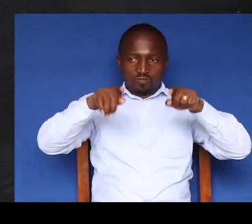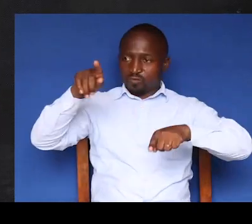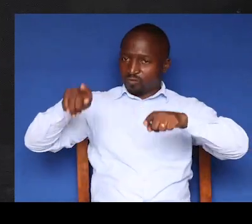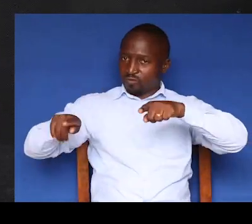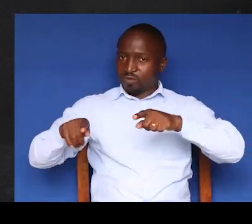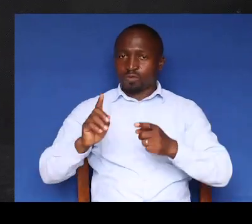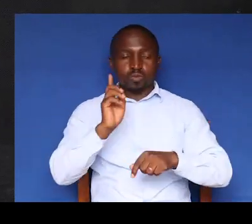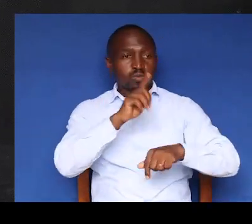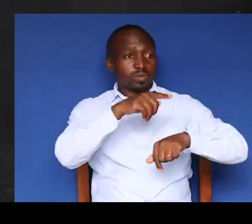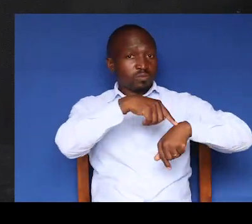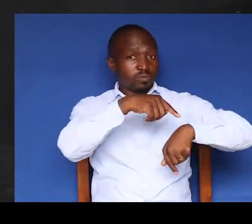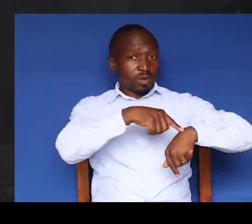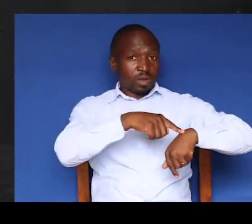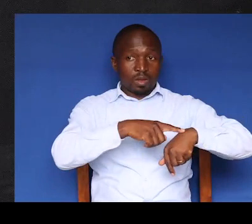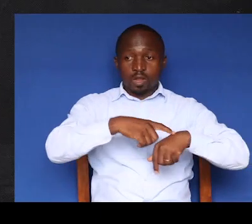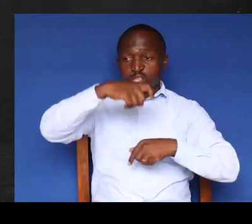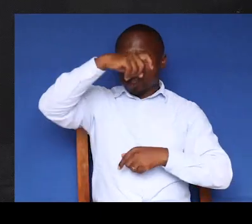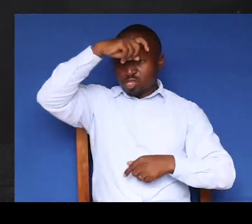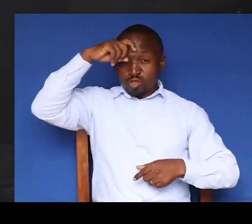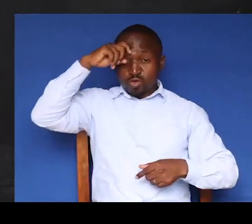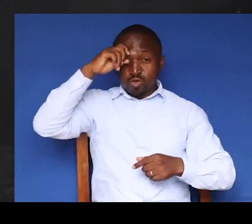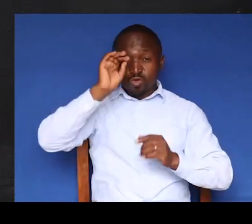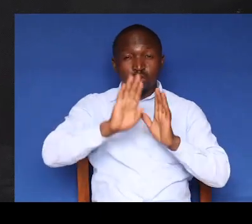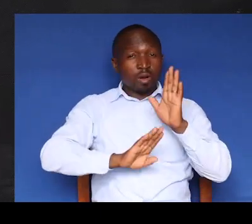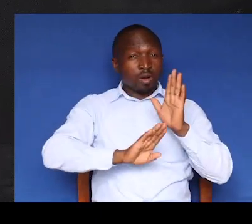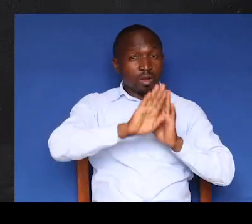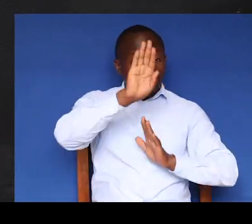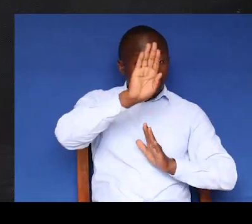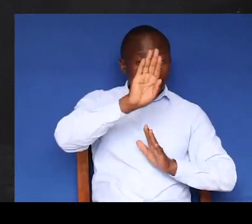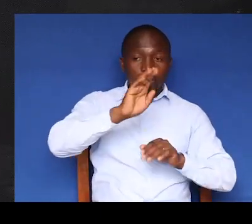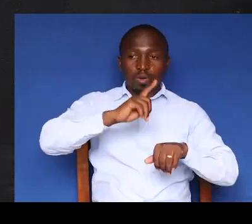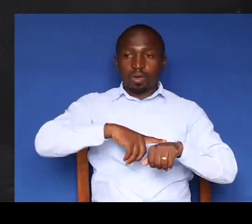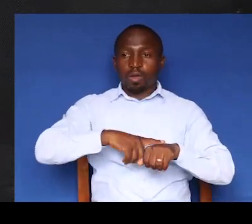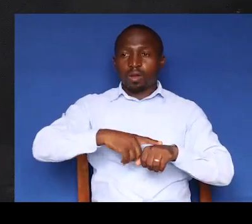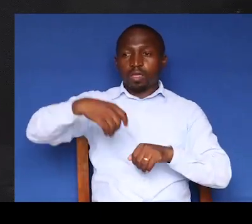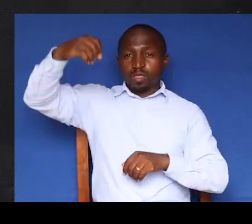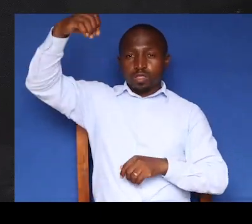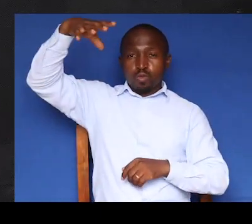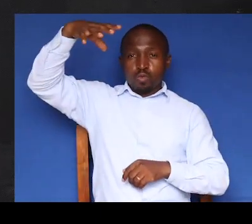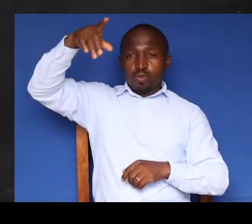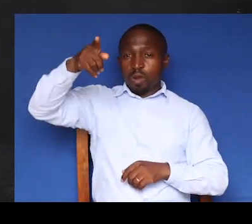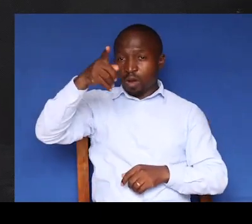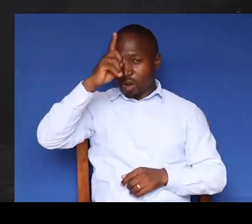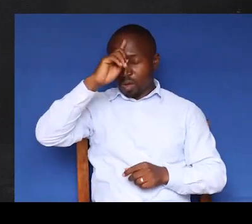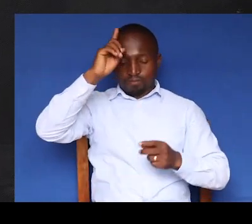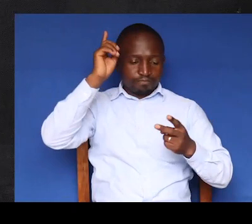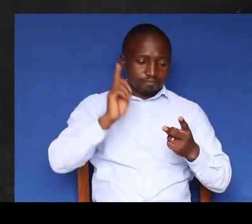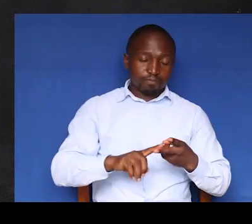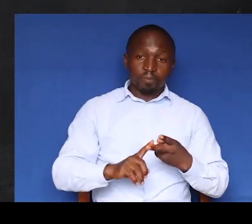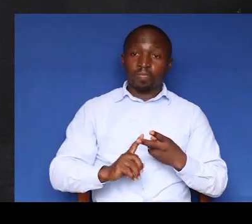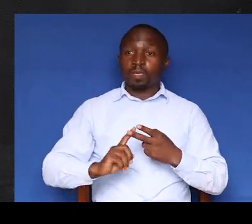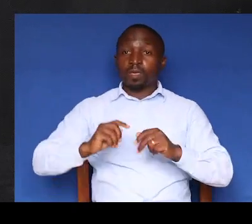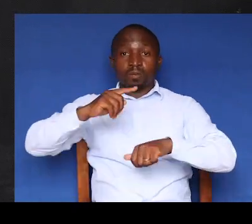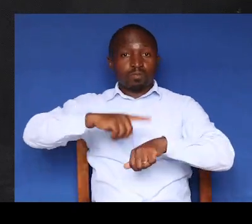We have a period of high temperature when the sun is virtually overhead. We have the period of